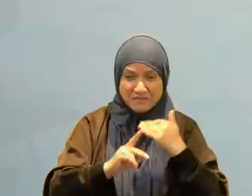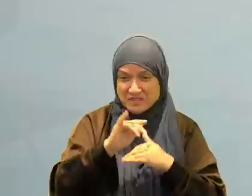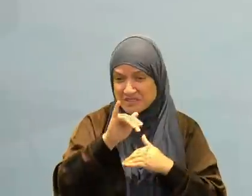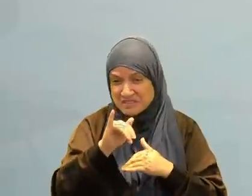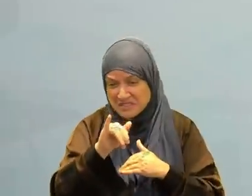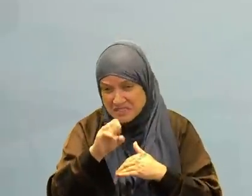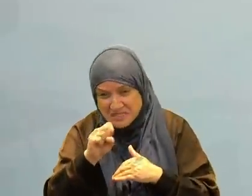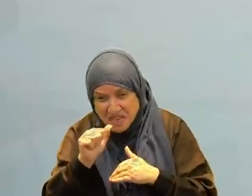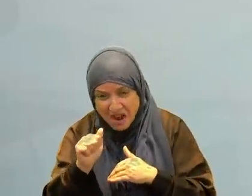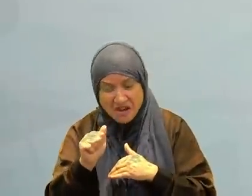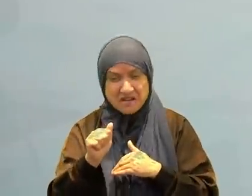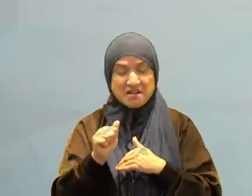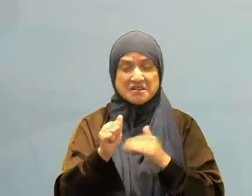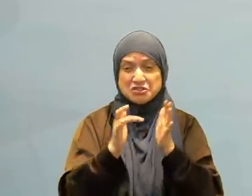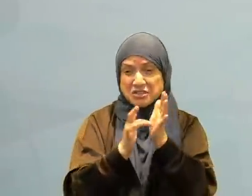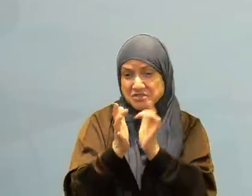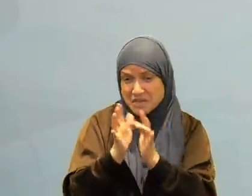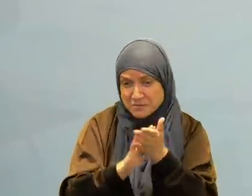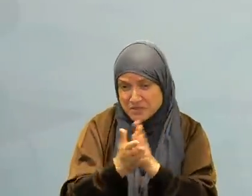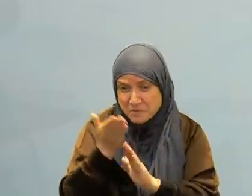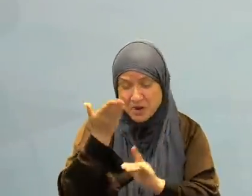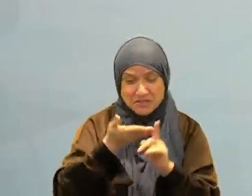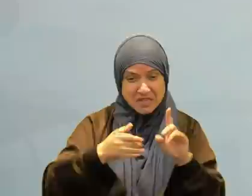not everything has to make sense to me right now.